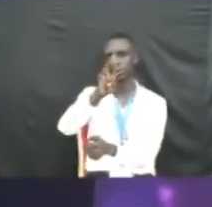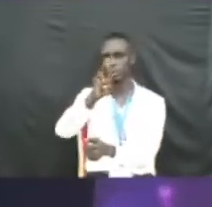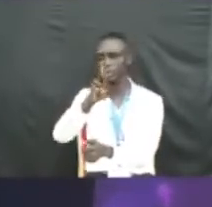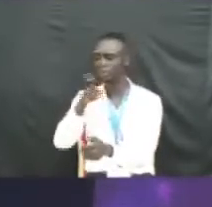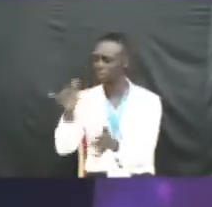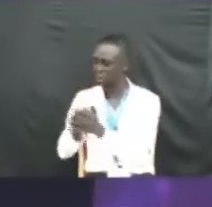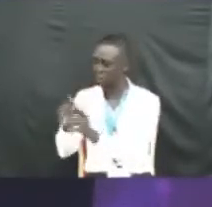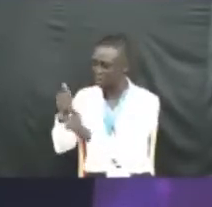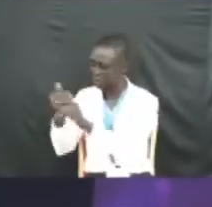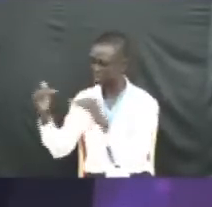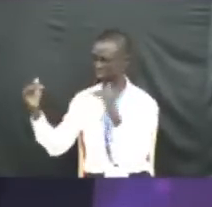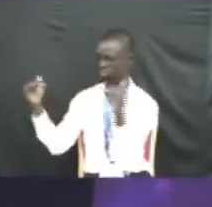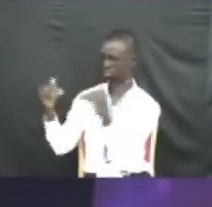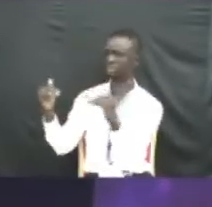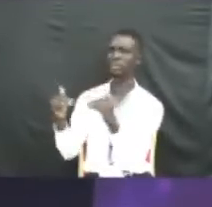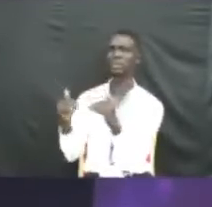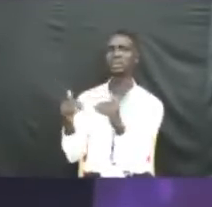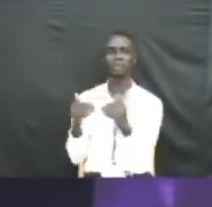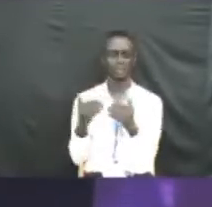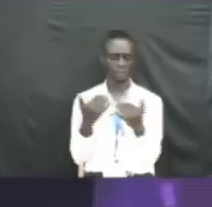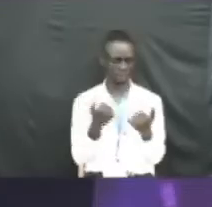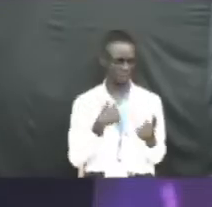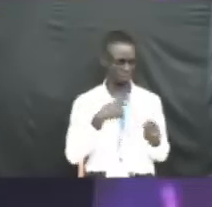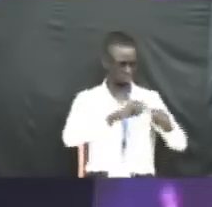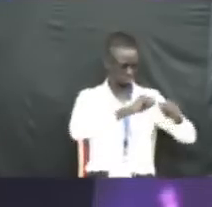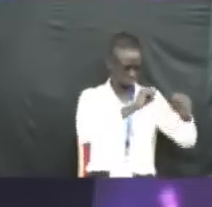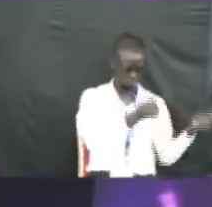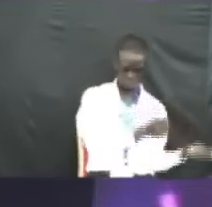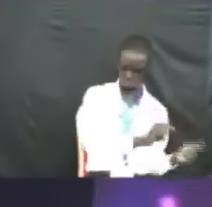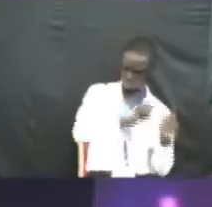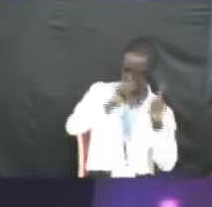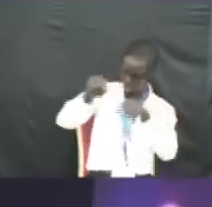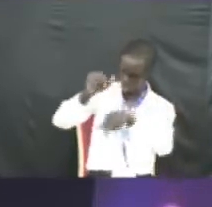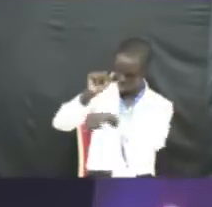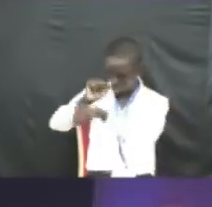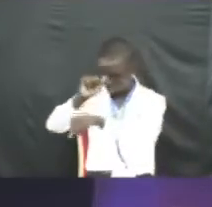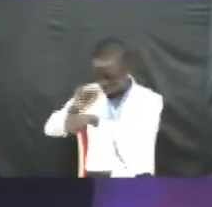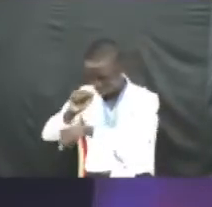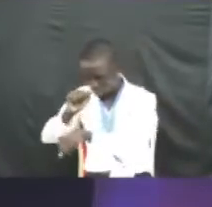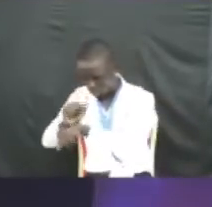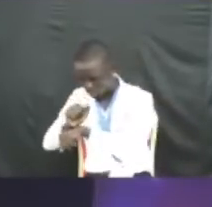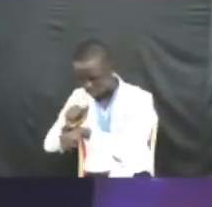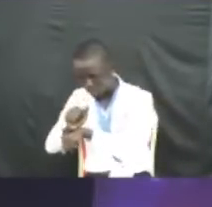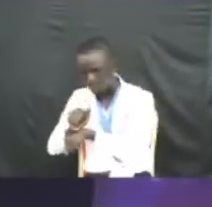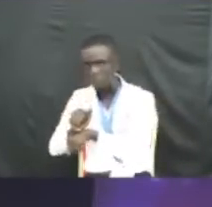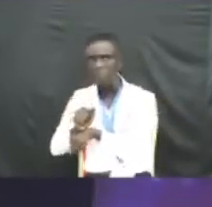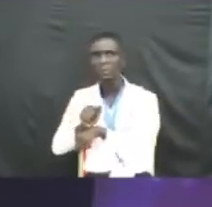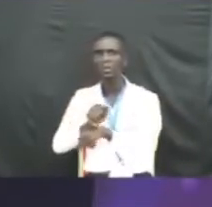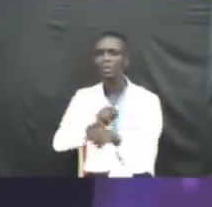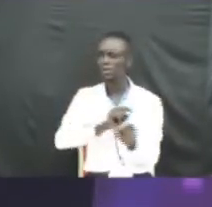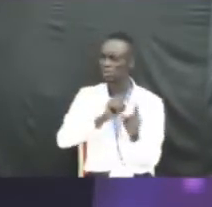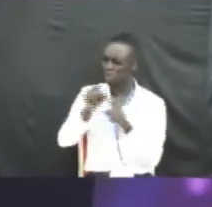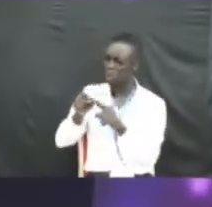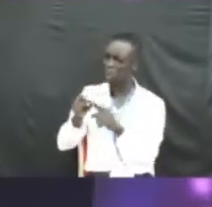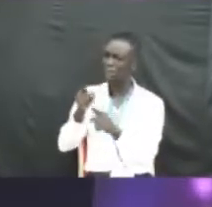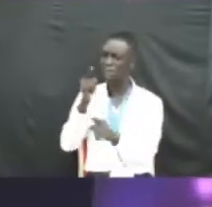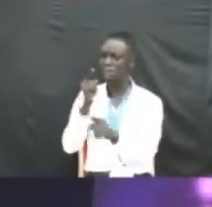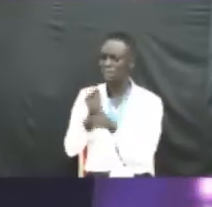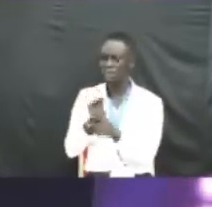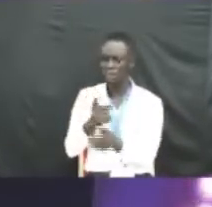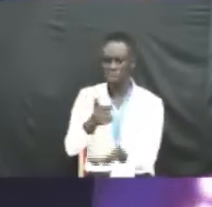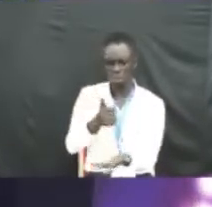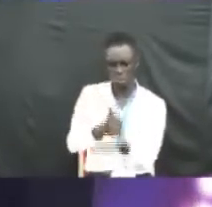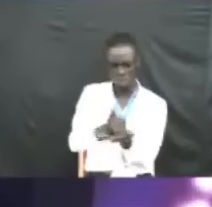Uber. So we set the team to work and so the task was to digitize